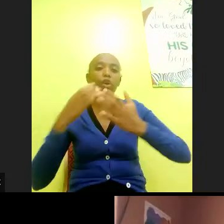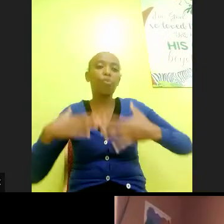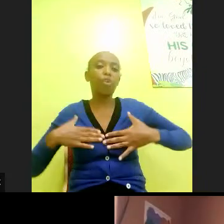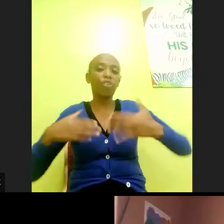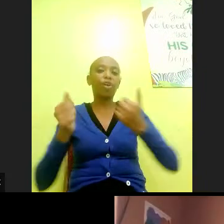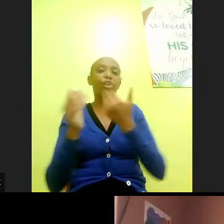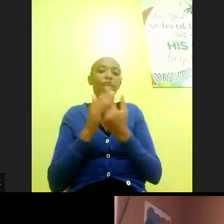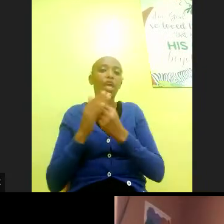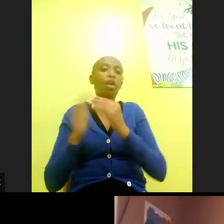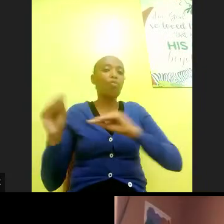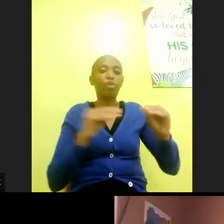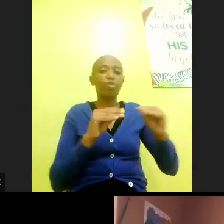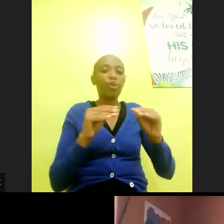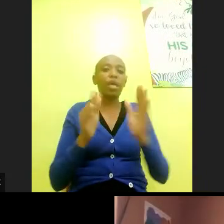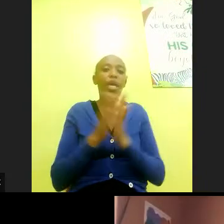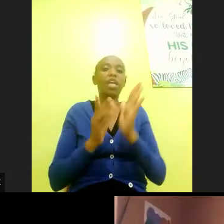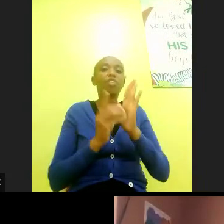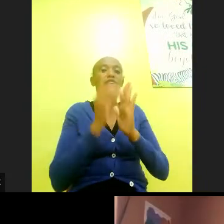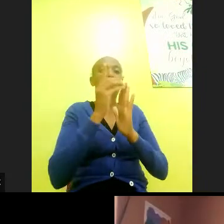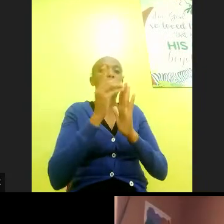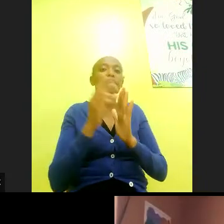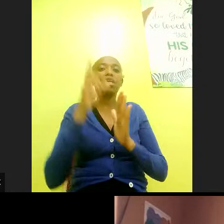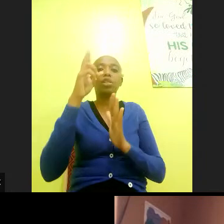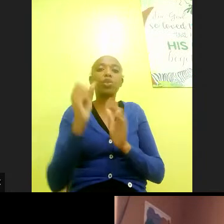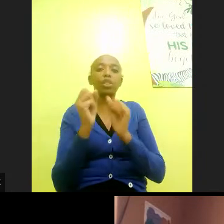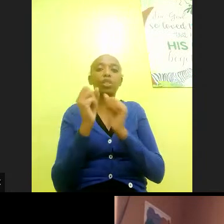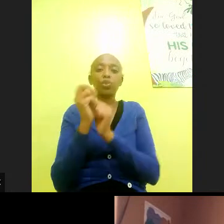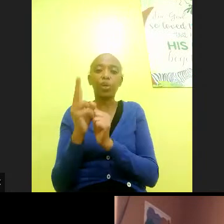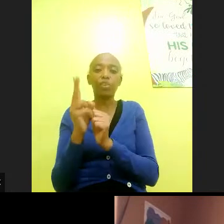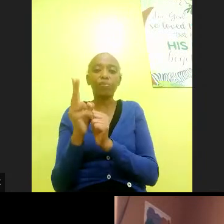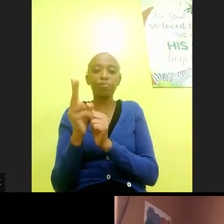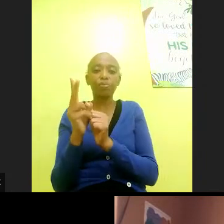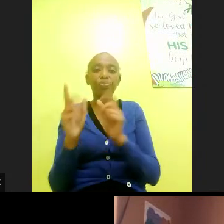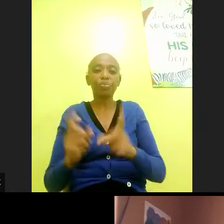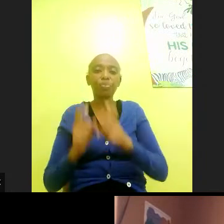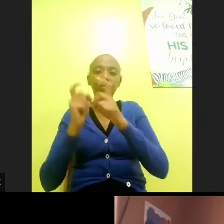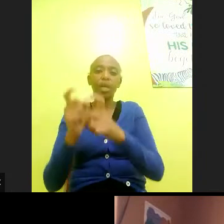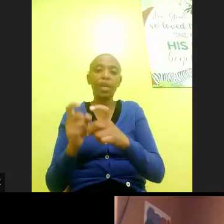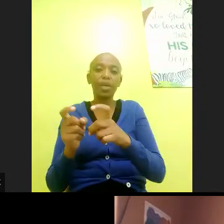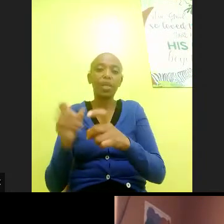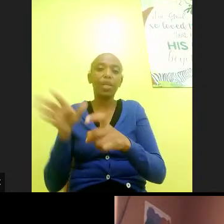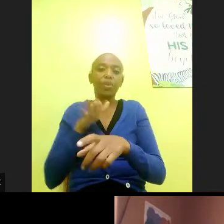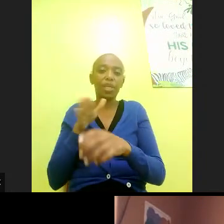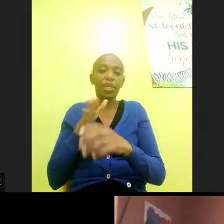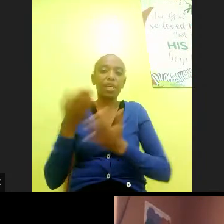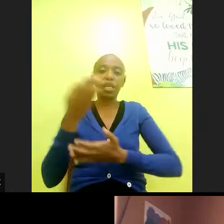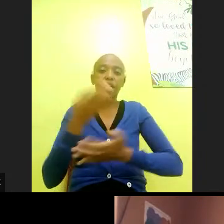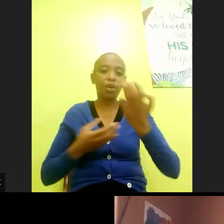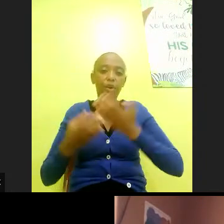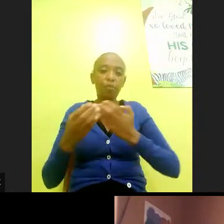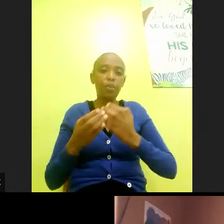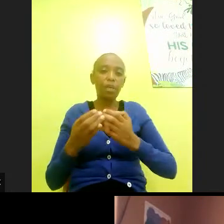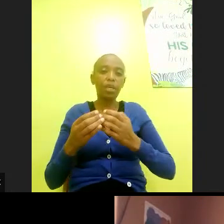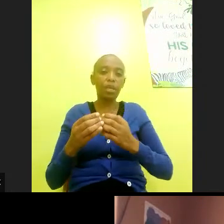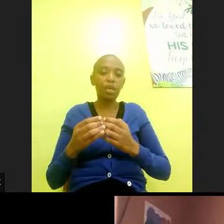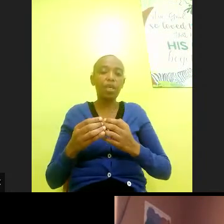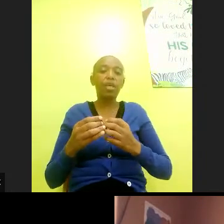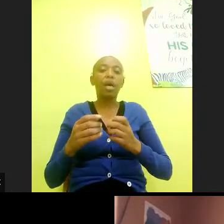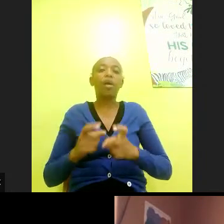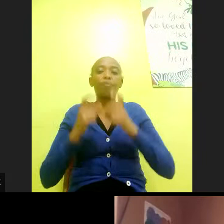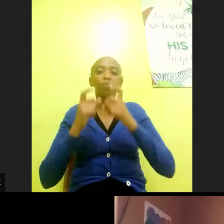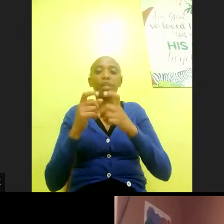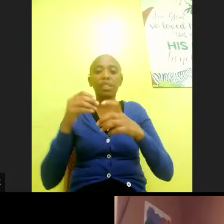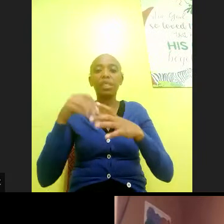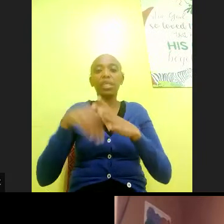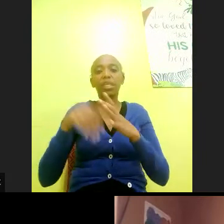migration, and development. In 2012, she was awarded the Feminist Economics Rhonda Williams Prize in